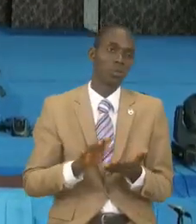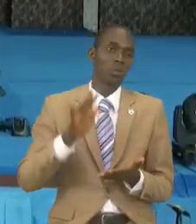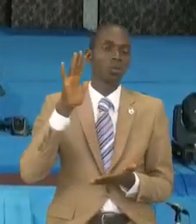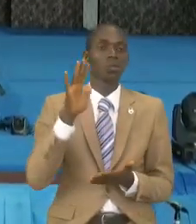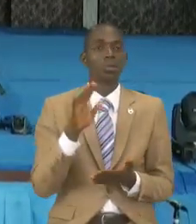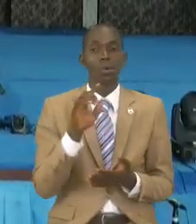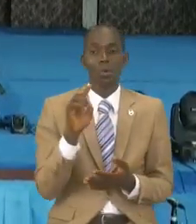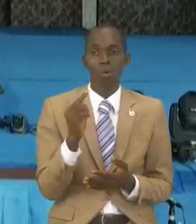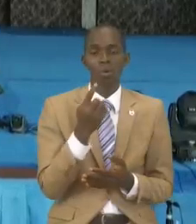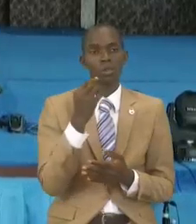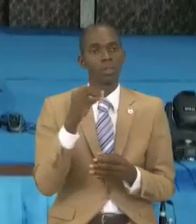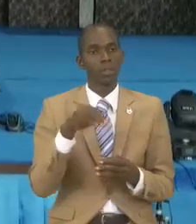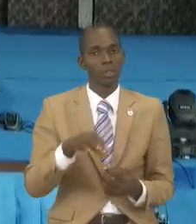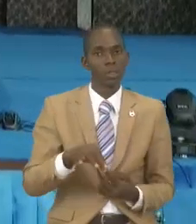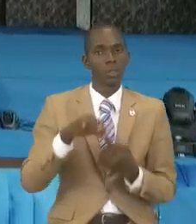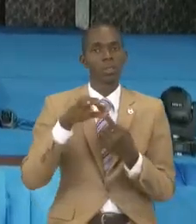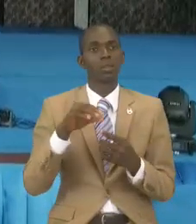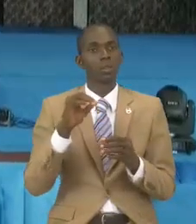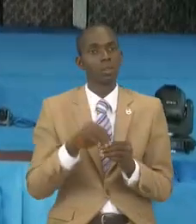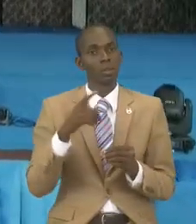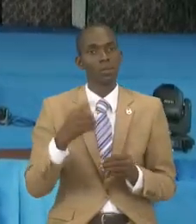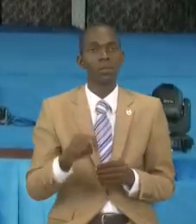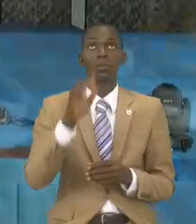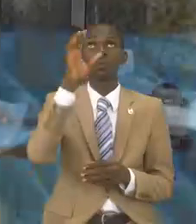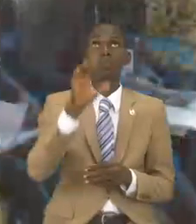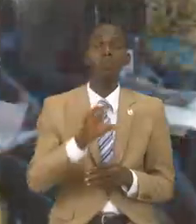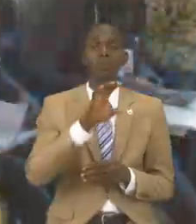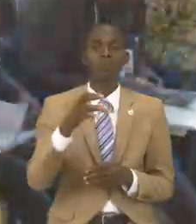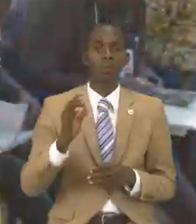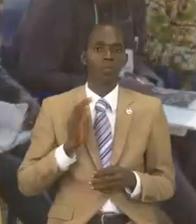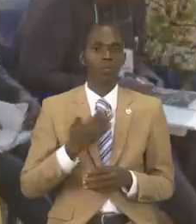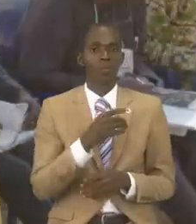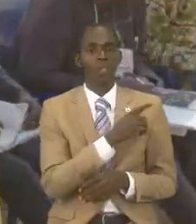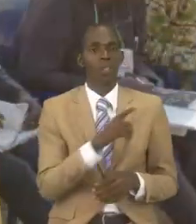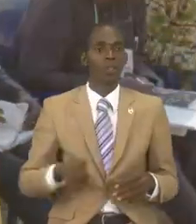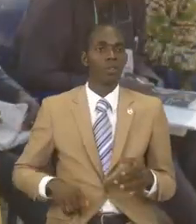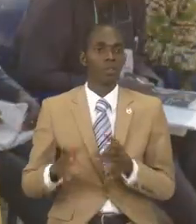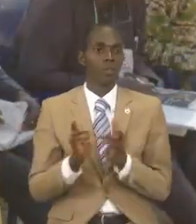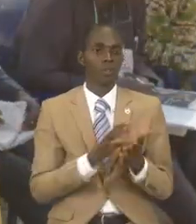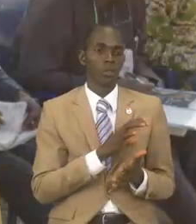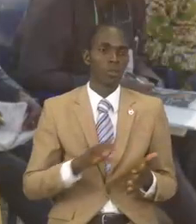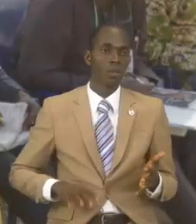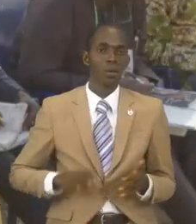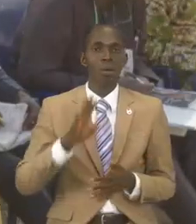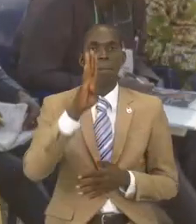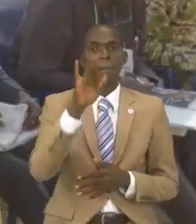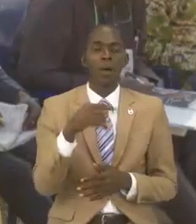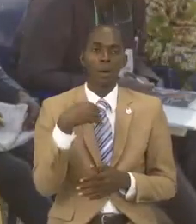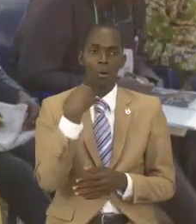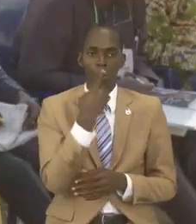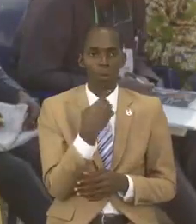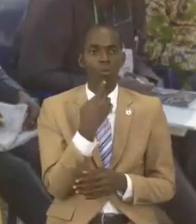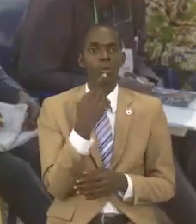save, except in the cross of our Lord Jesus Christ, by whom